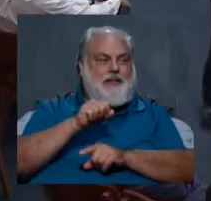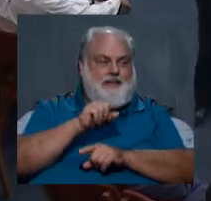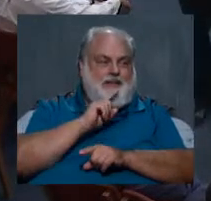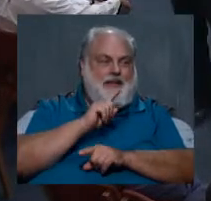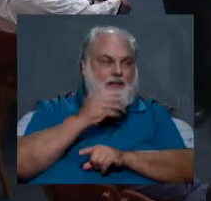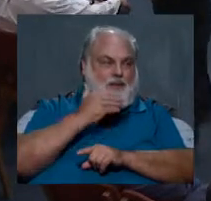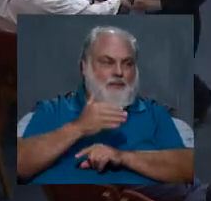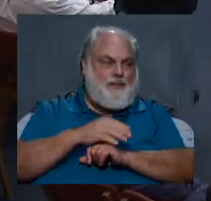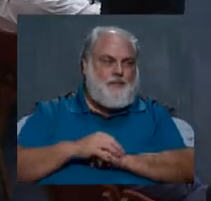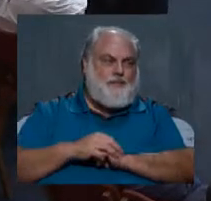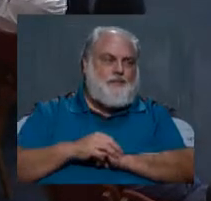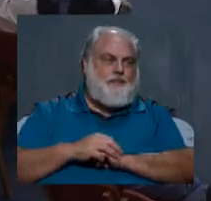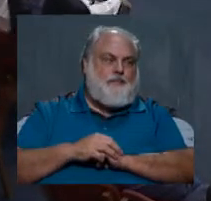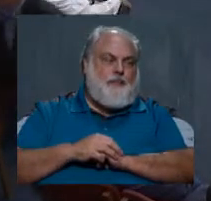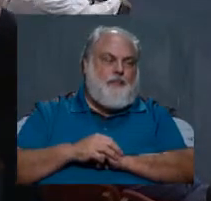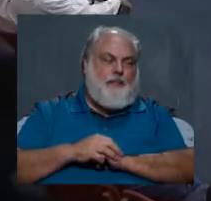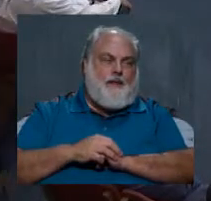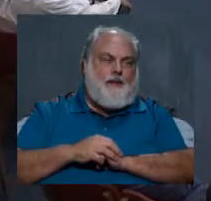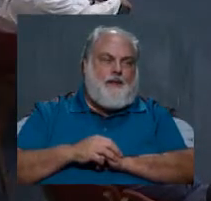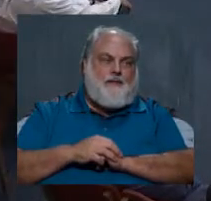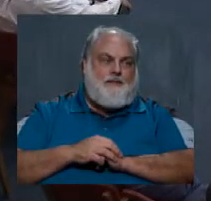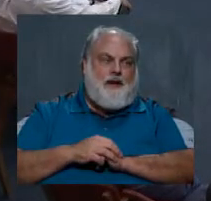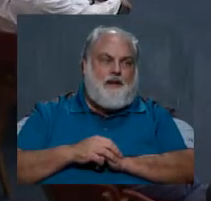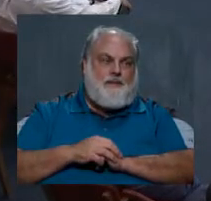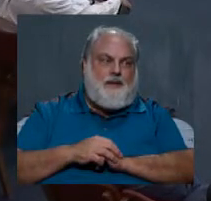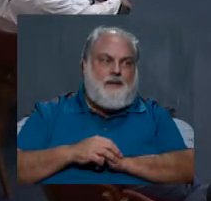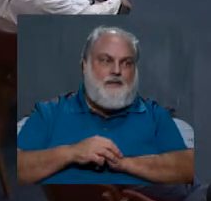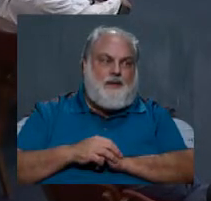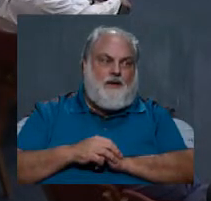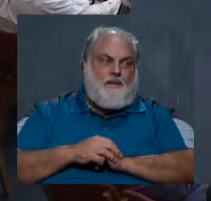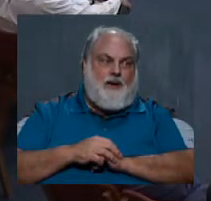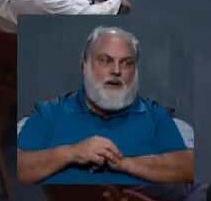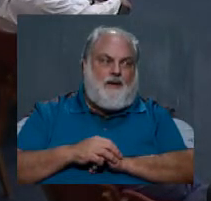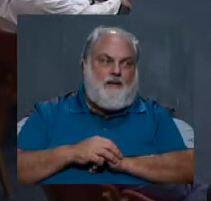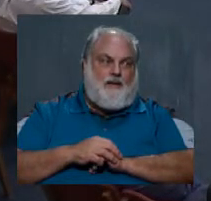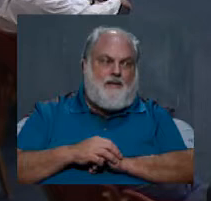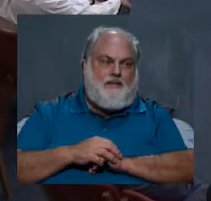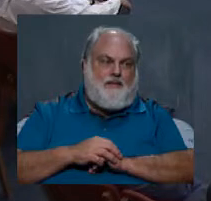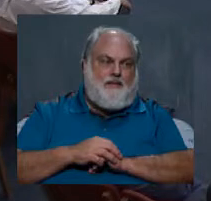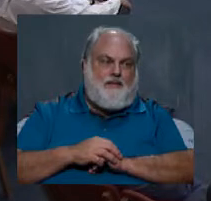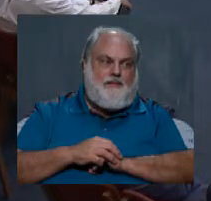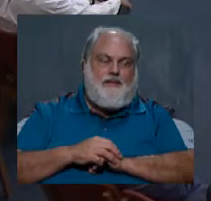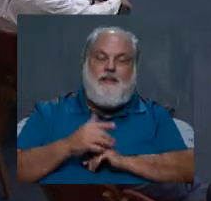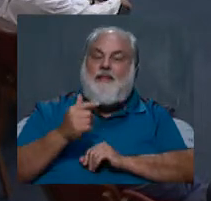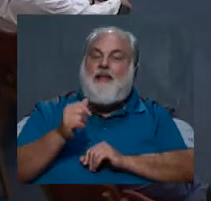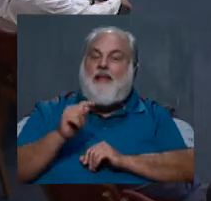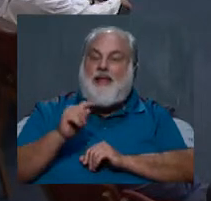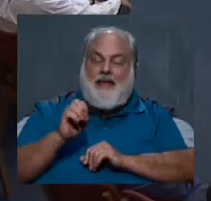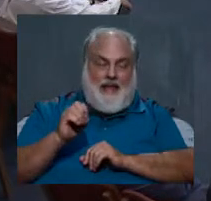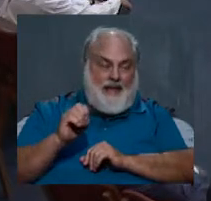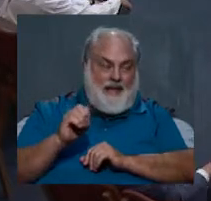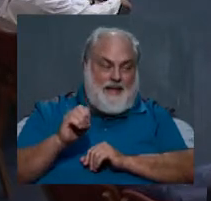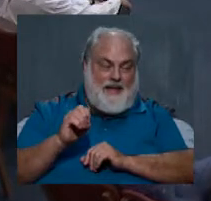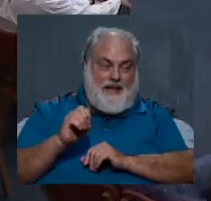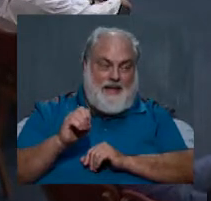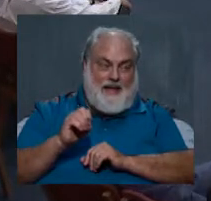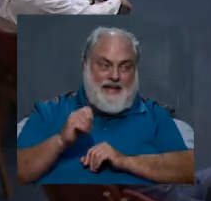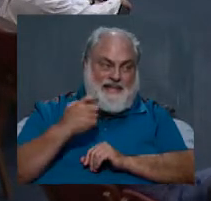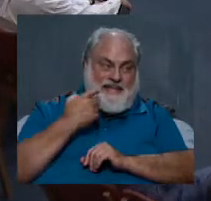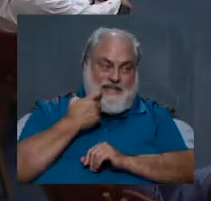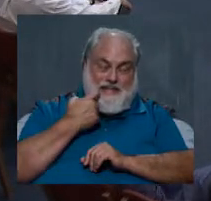Yes. Okay. That is correct. Applicant, the gate issue he just